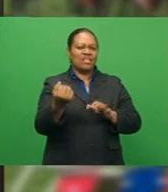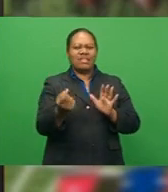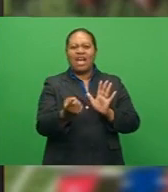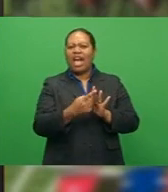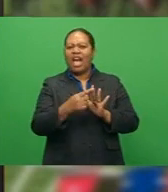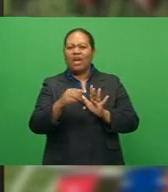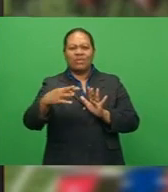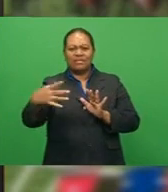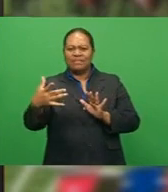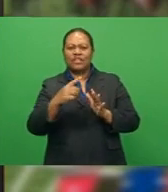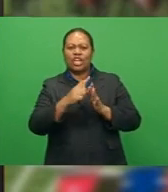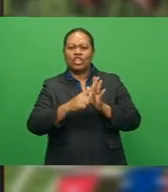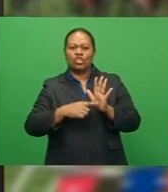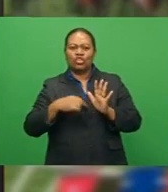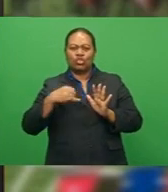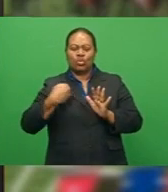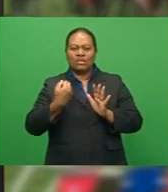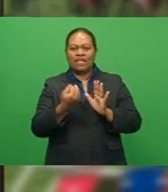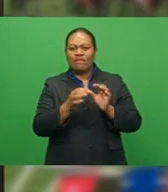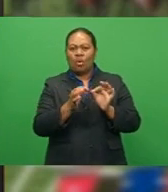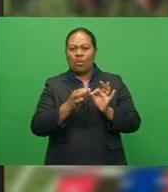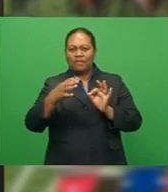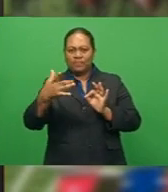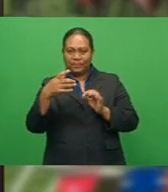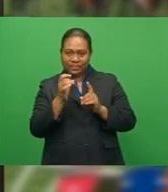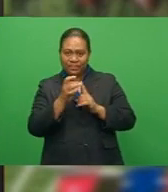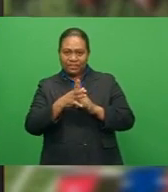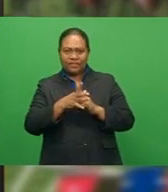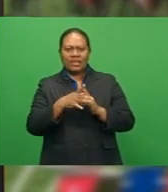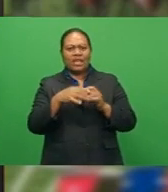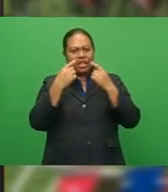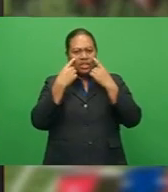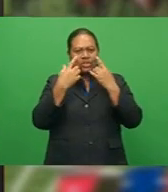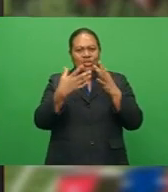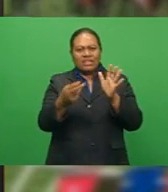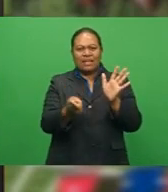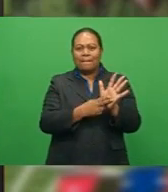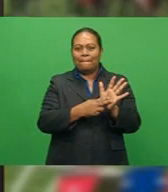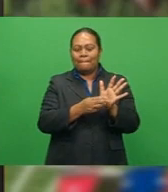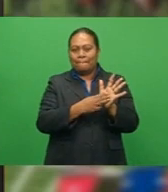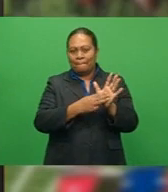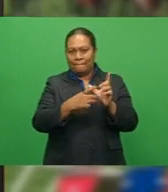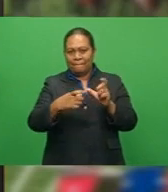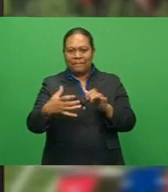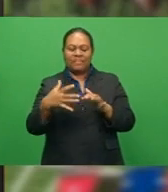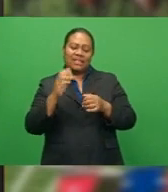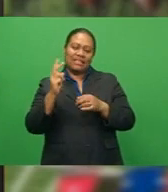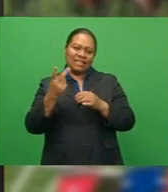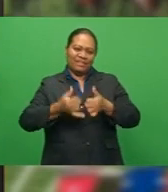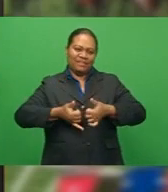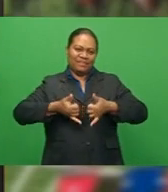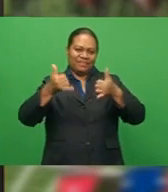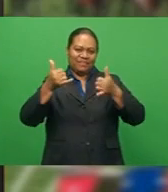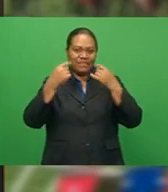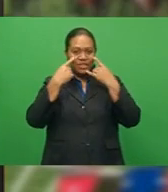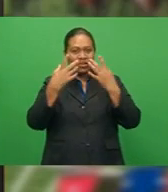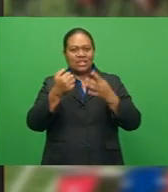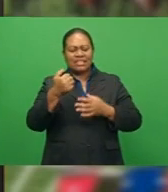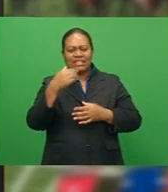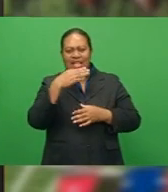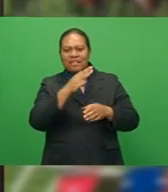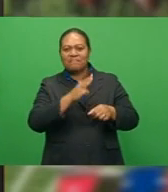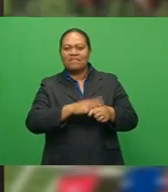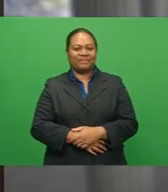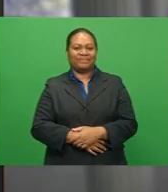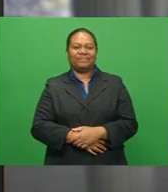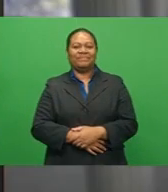Joseph O'Brien and a special win for jockey and new father Jai McNeil in his first Melbourne Cup. Here's the last 600 meters